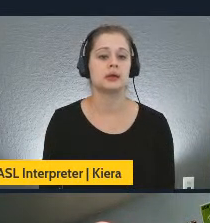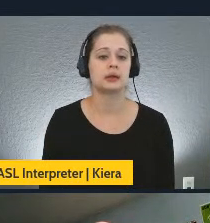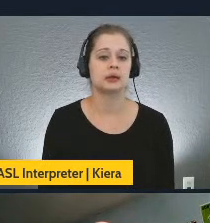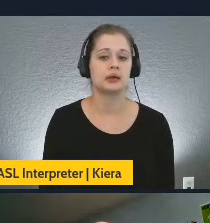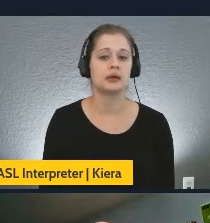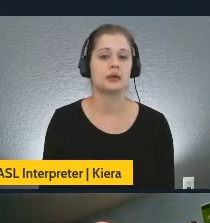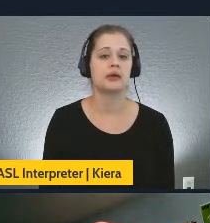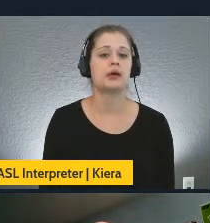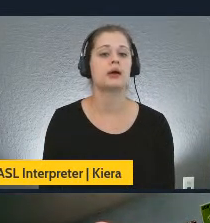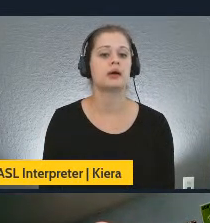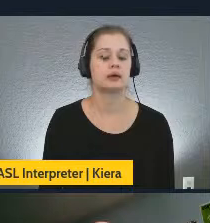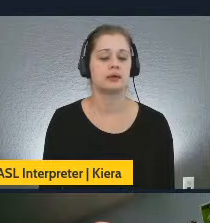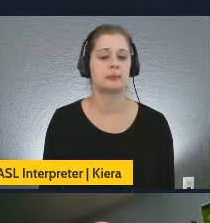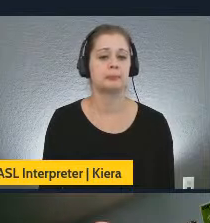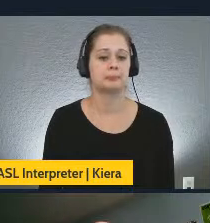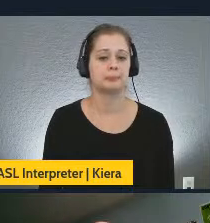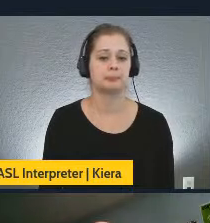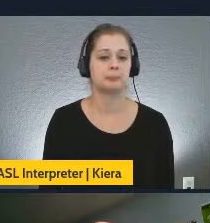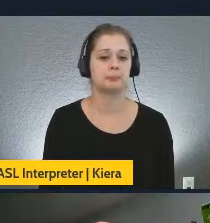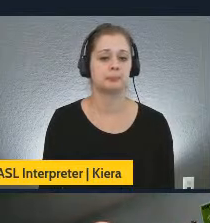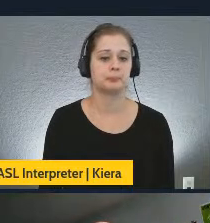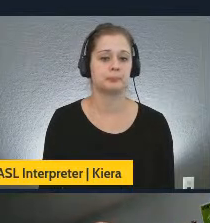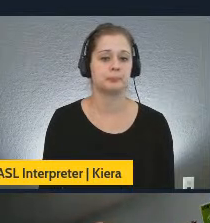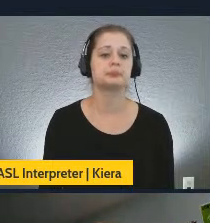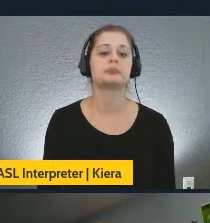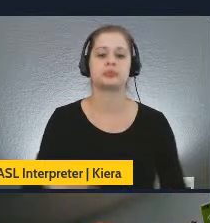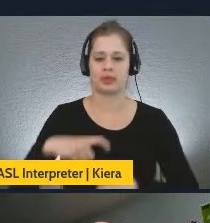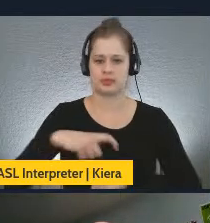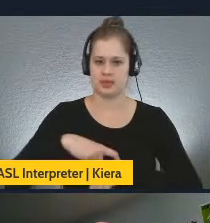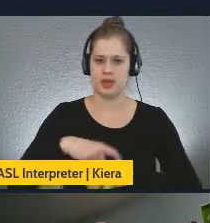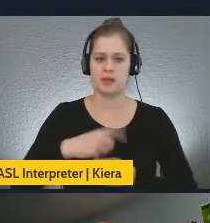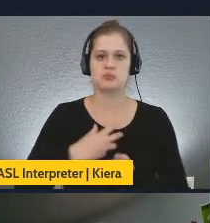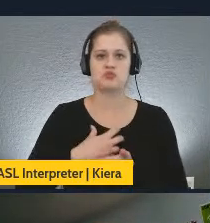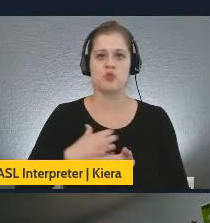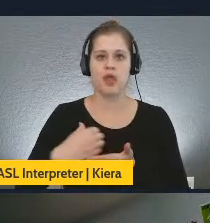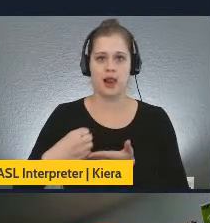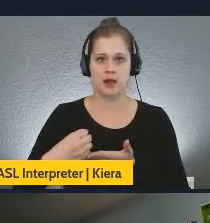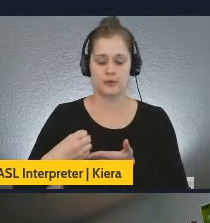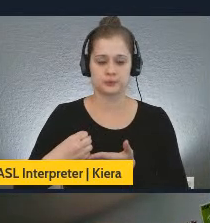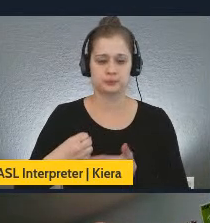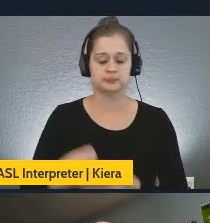we actually found that it's timed out. So